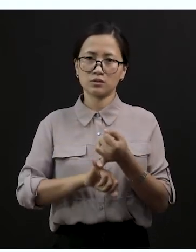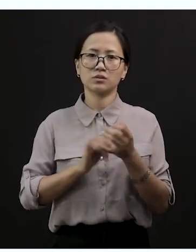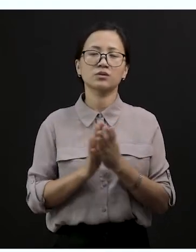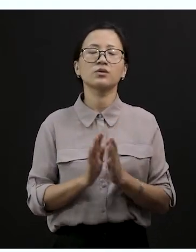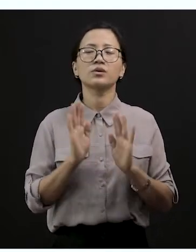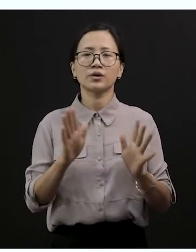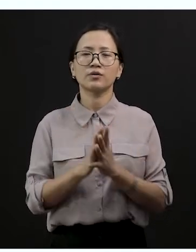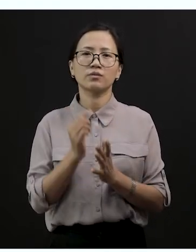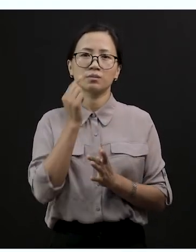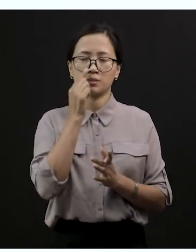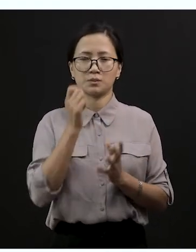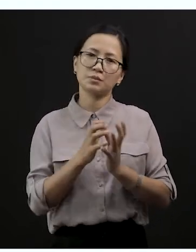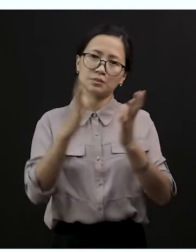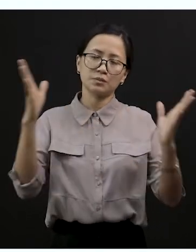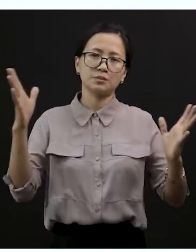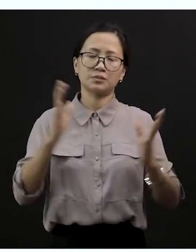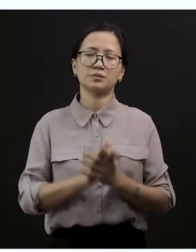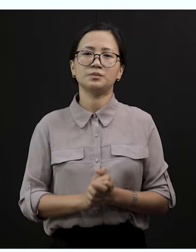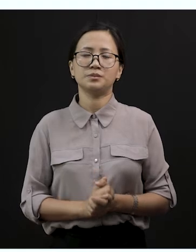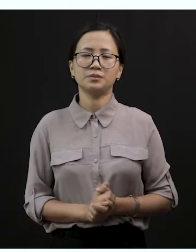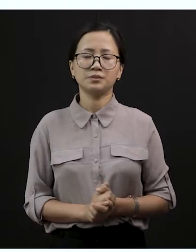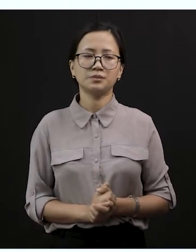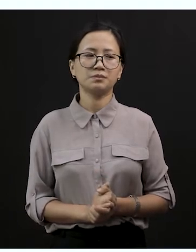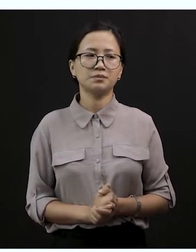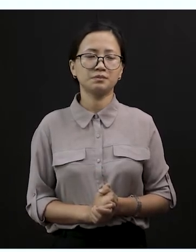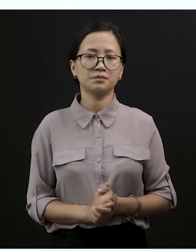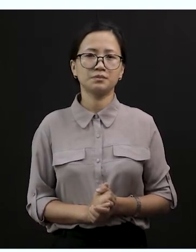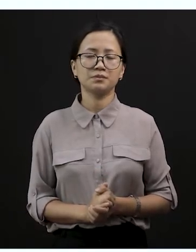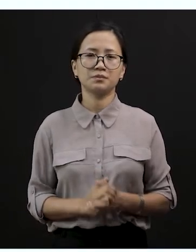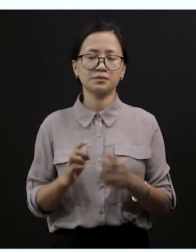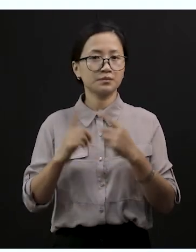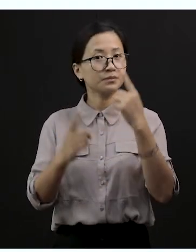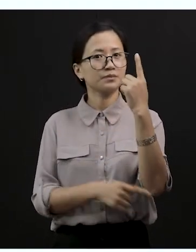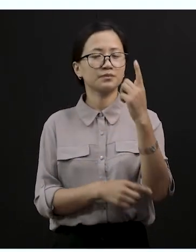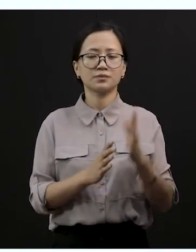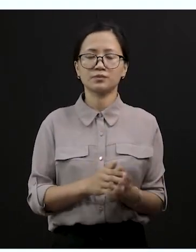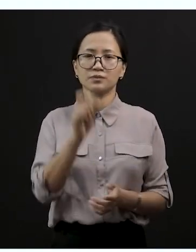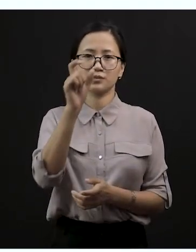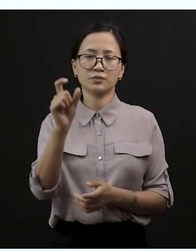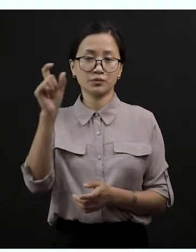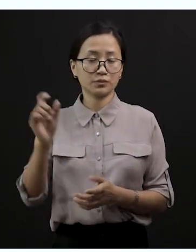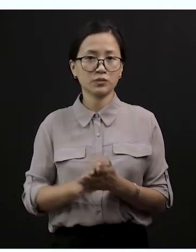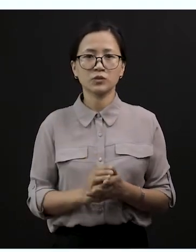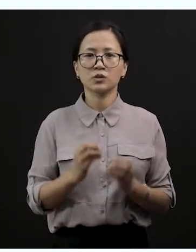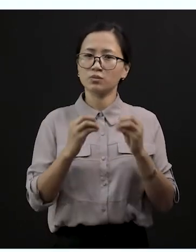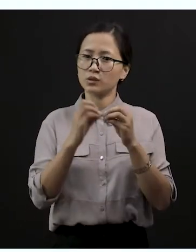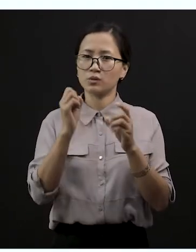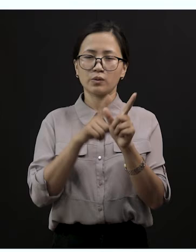G-I-R-L-S, girls. See the S? See the S at the end of this word, and boys